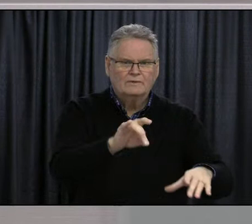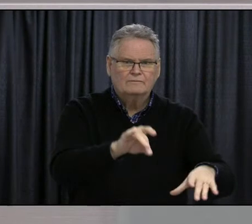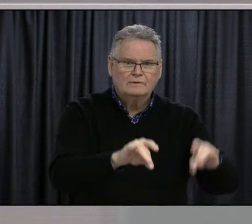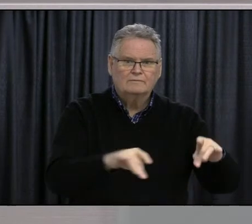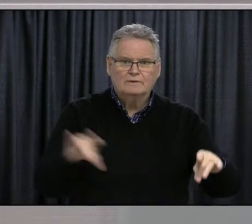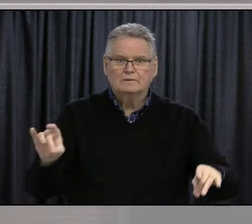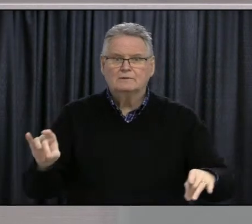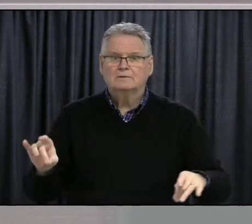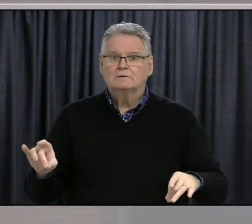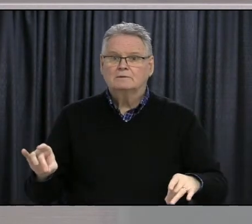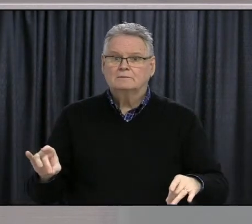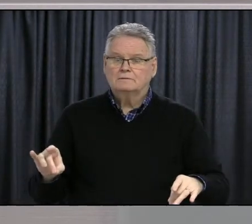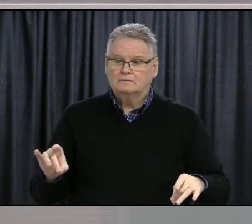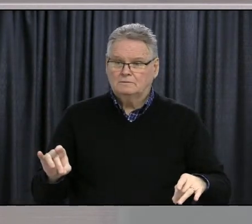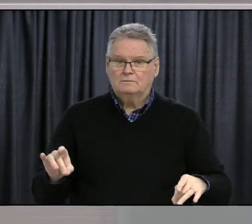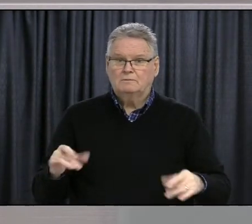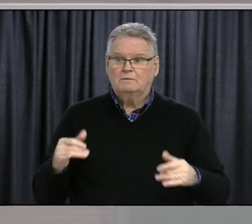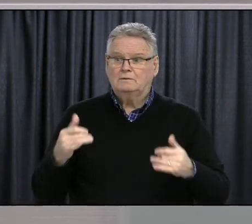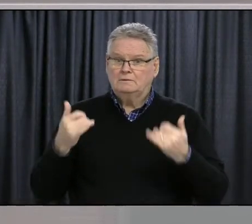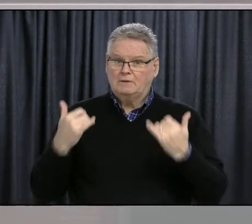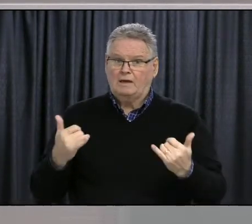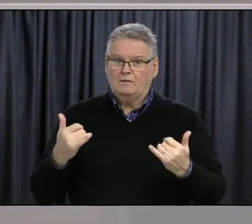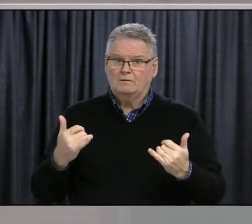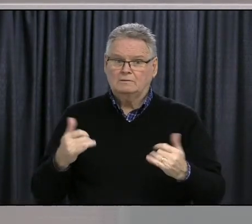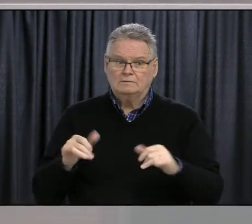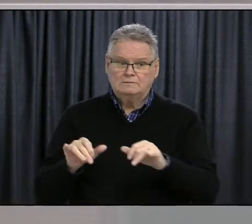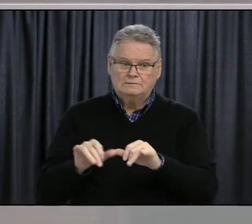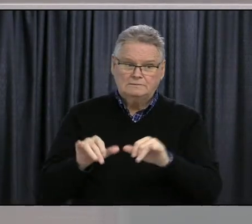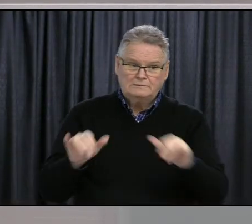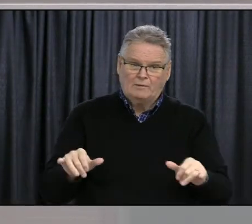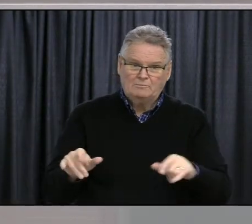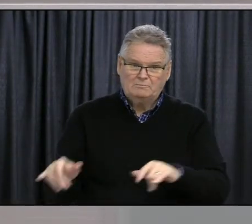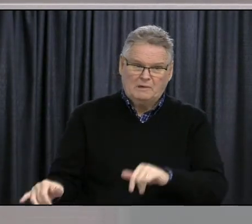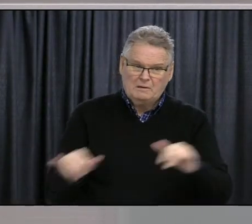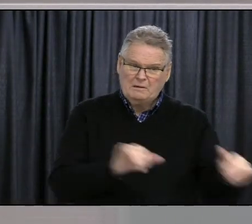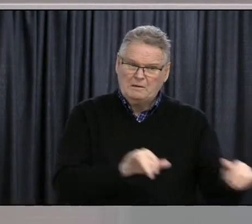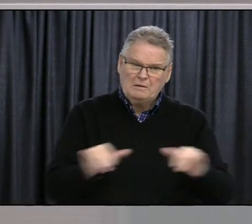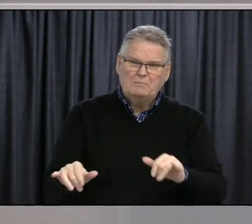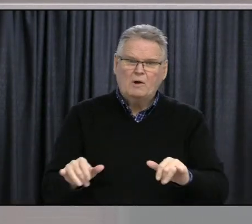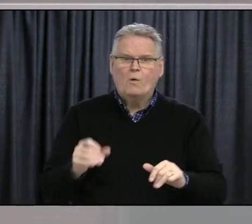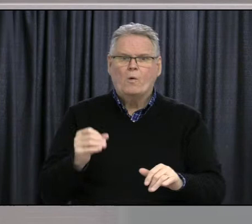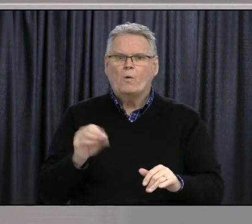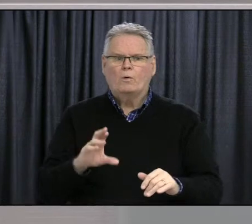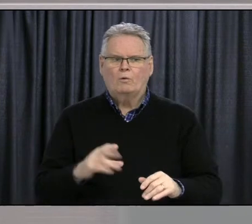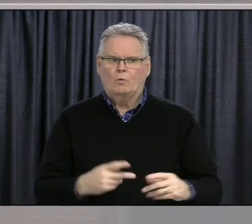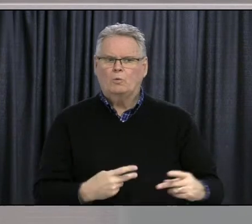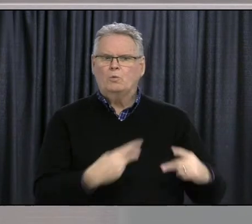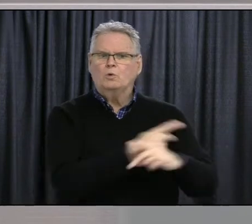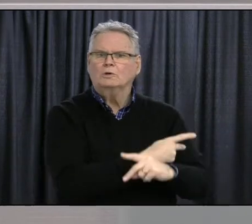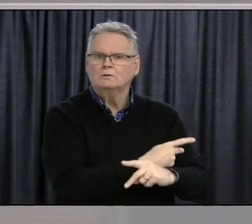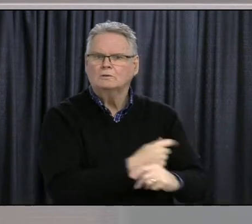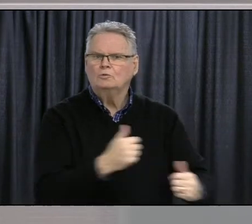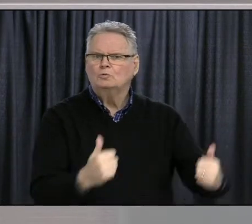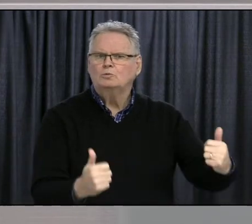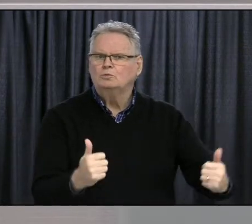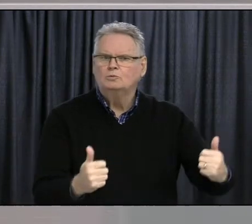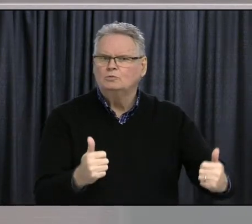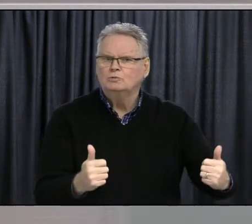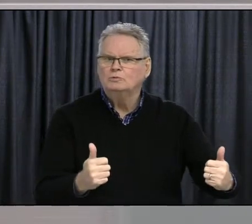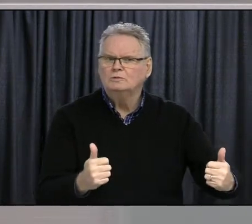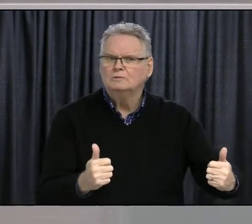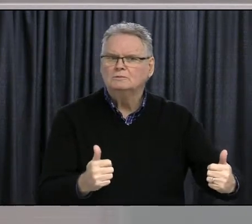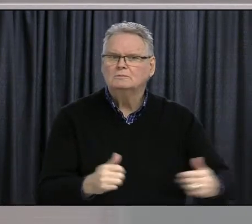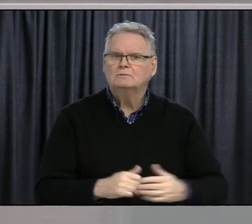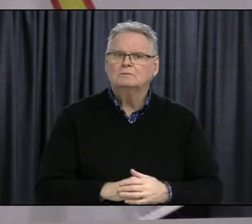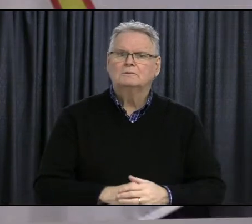Are you more or less concerned about this than you were about some of those? I'm thinking, the Burin Peninsula, the Deer Lake cluster,